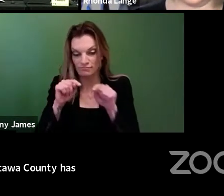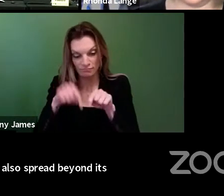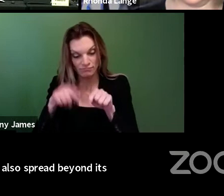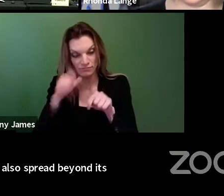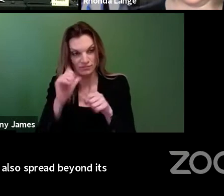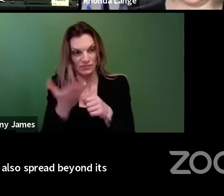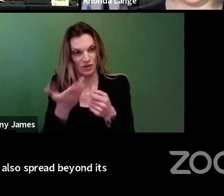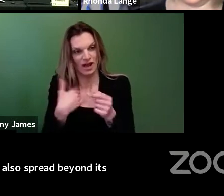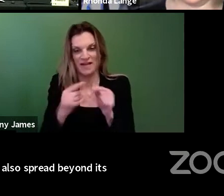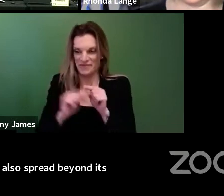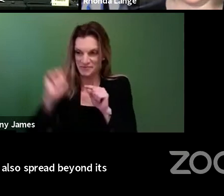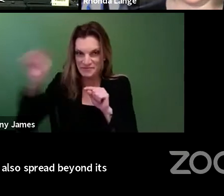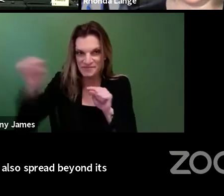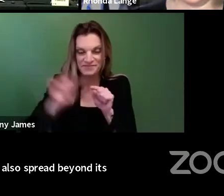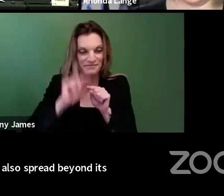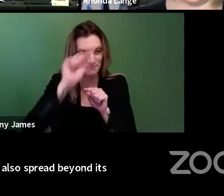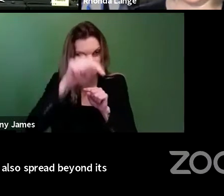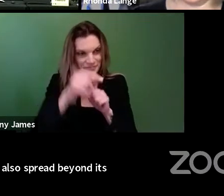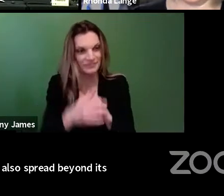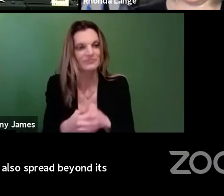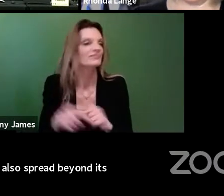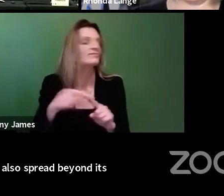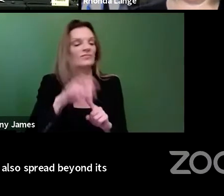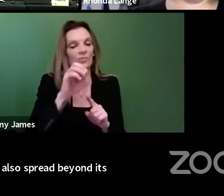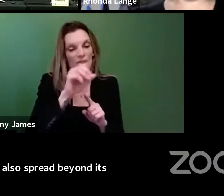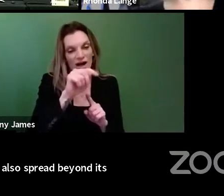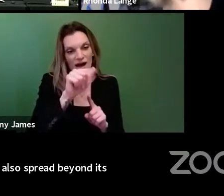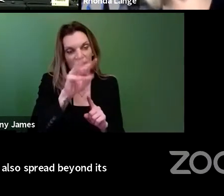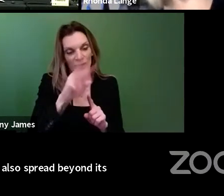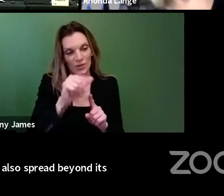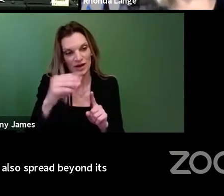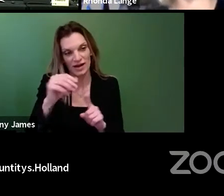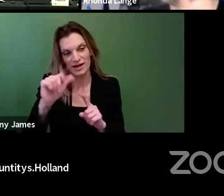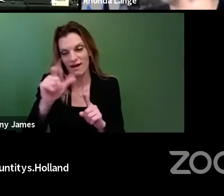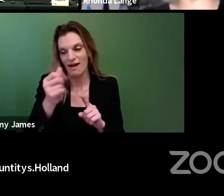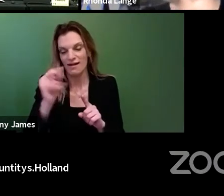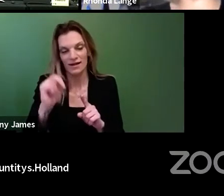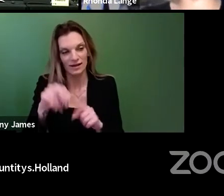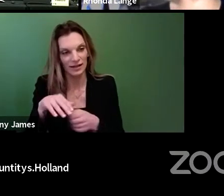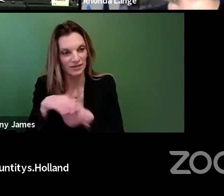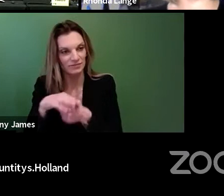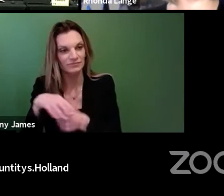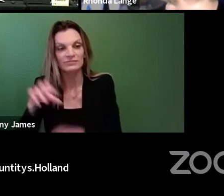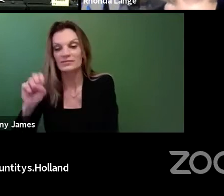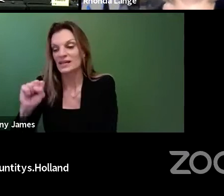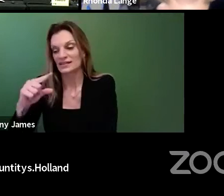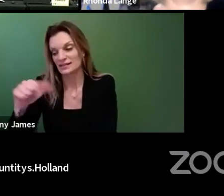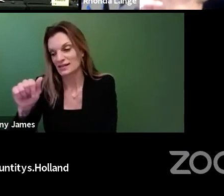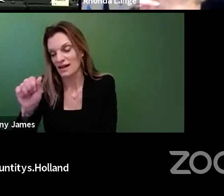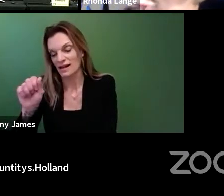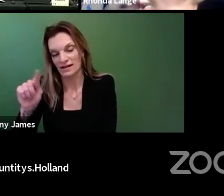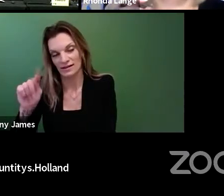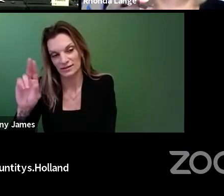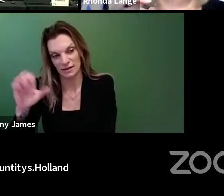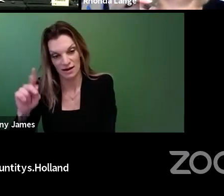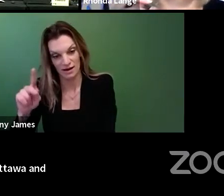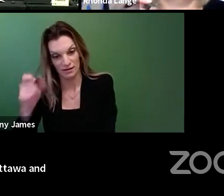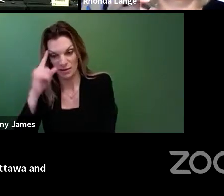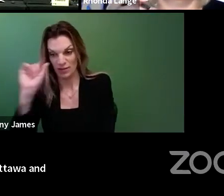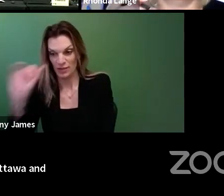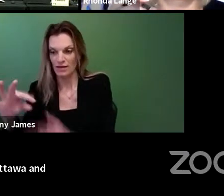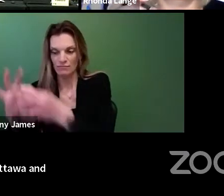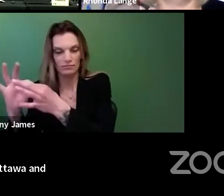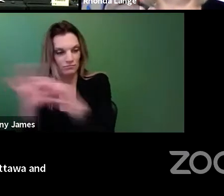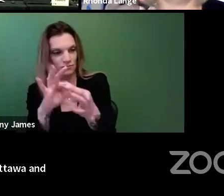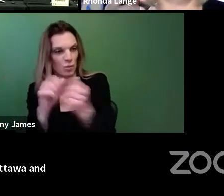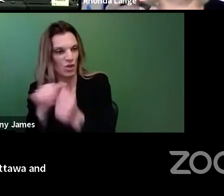counties. Holland is by the border of Ottawa and Allegan County. Saugatuck, which is in Allegan County, relies on Ottawa County